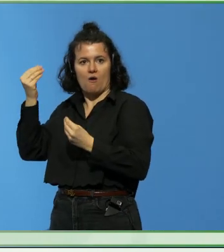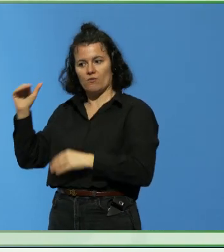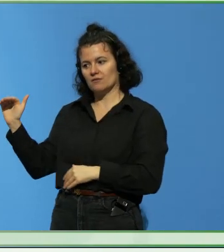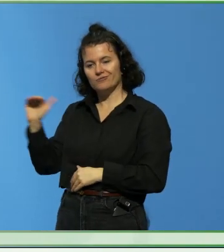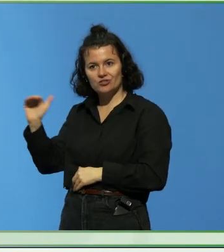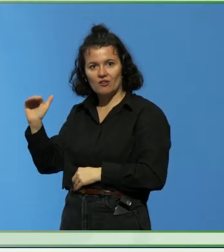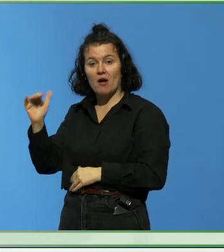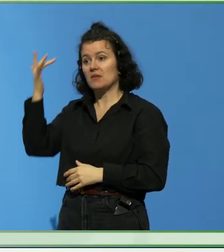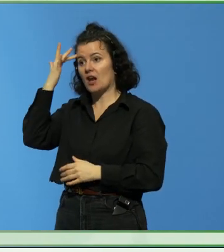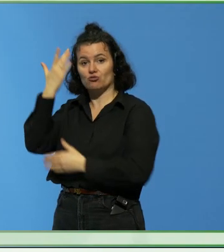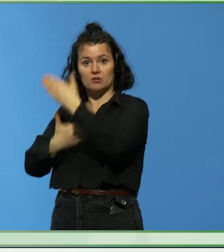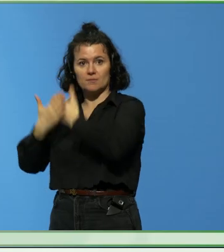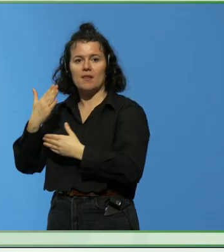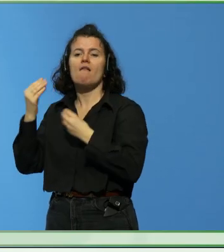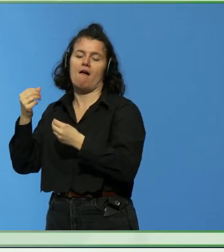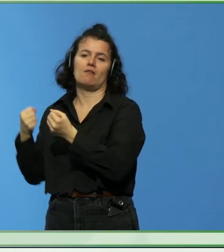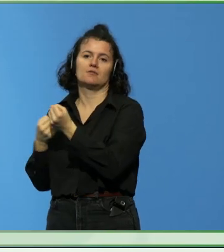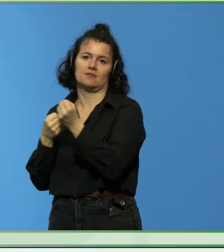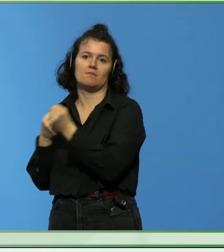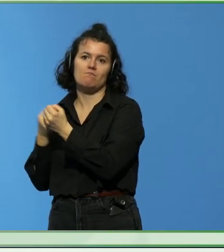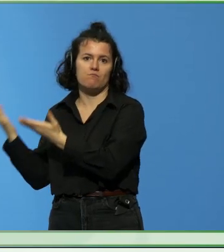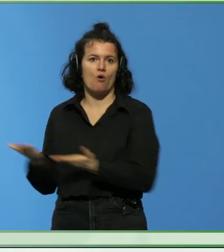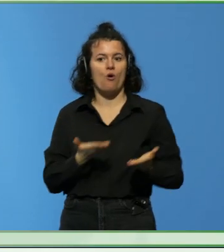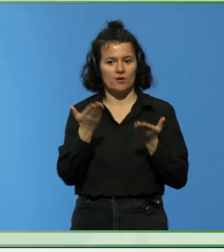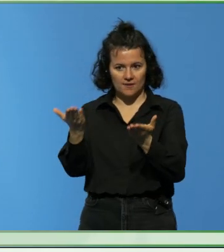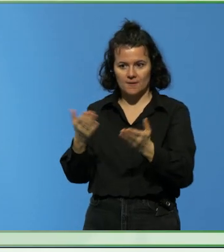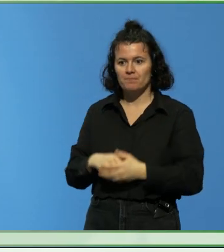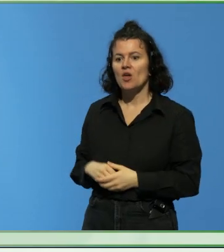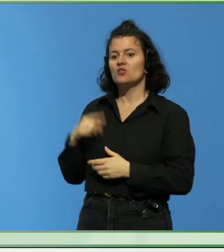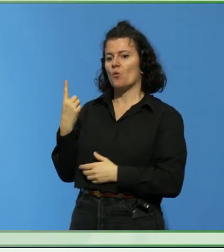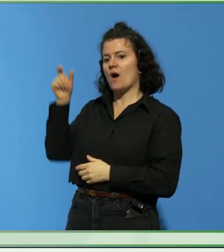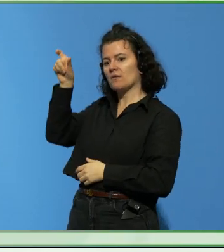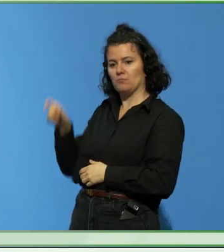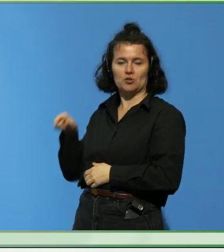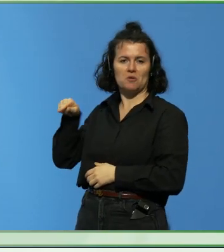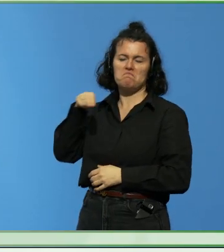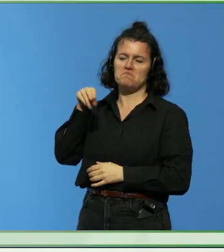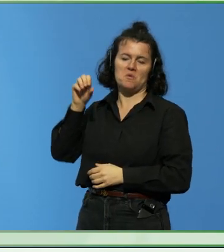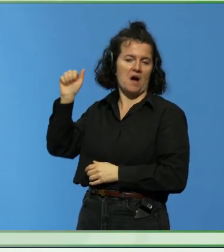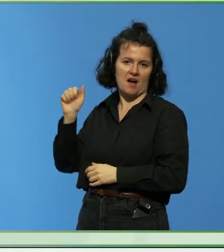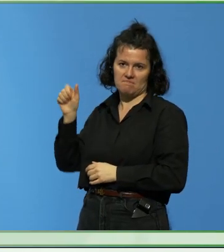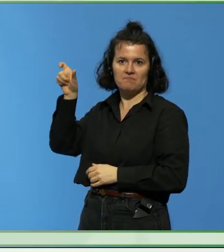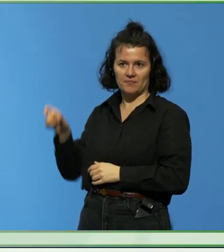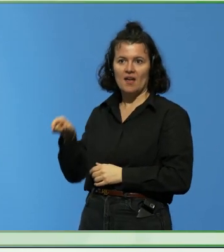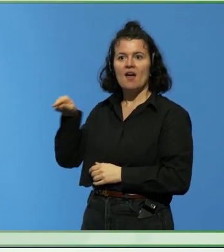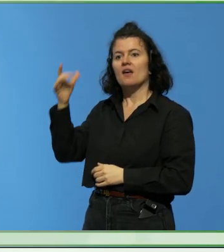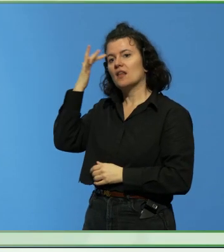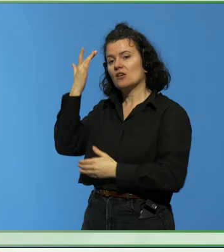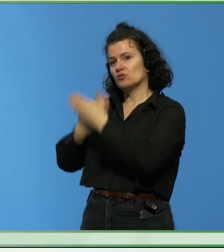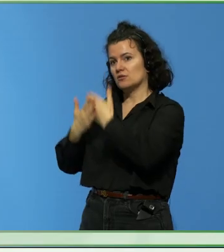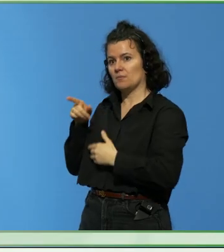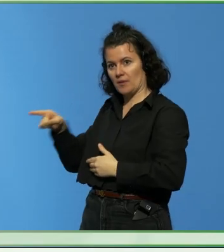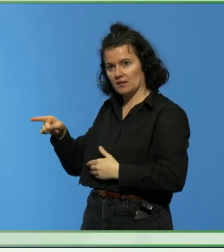who's a young person with intellectual disability who's learning to manage menstruation as independently as possible, and